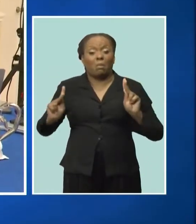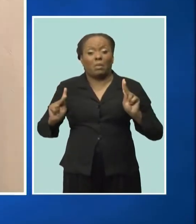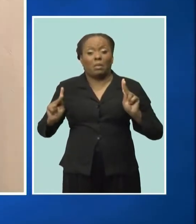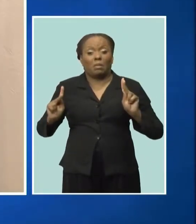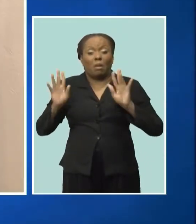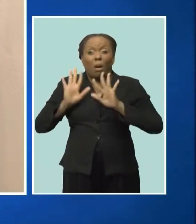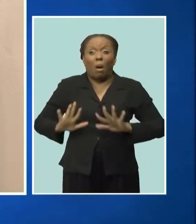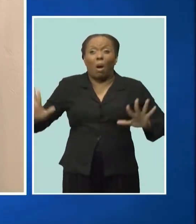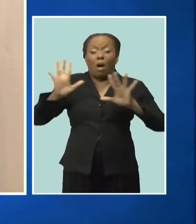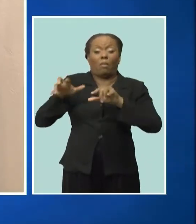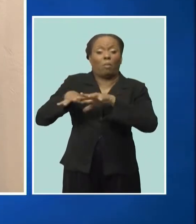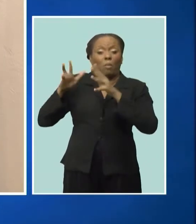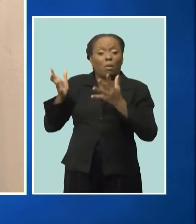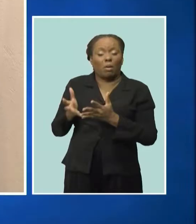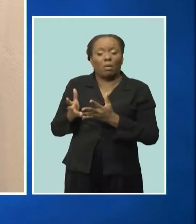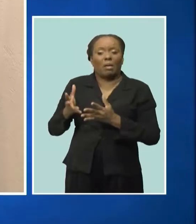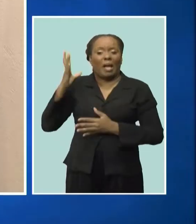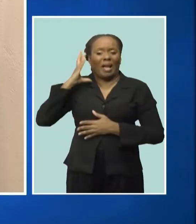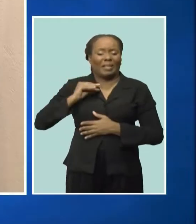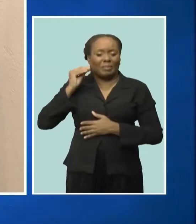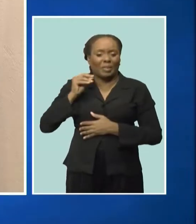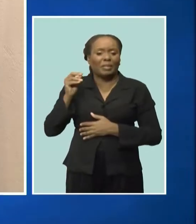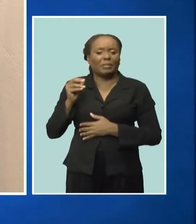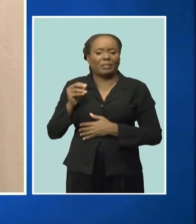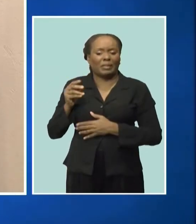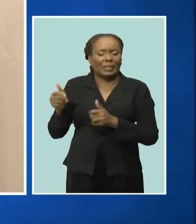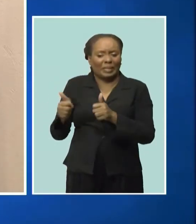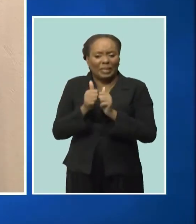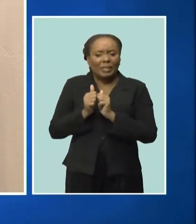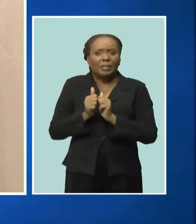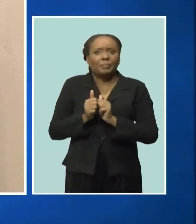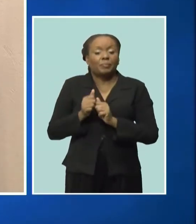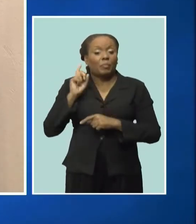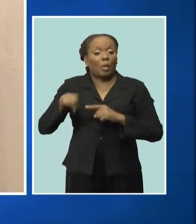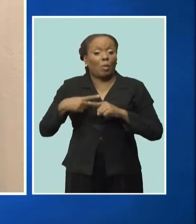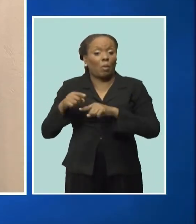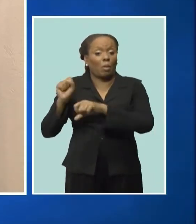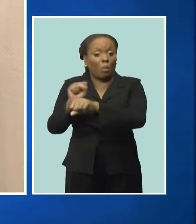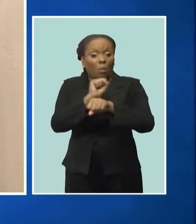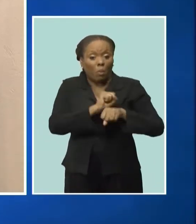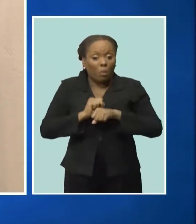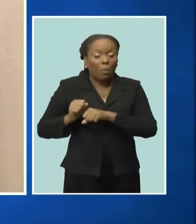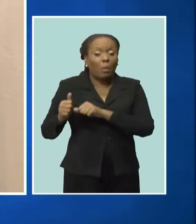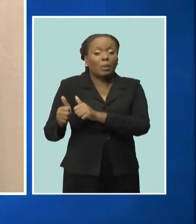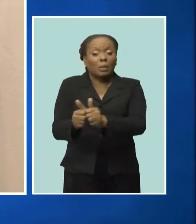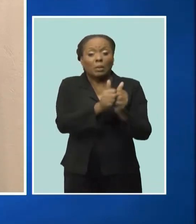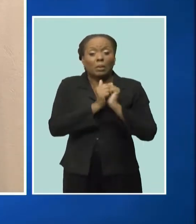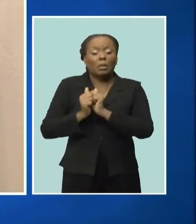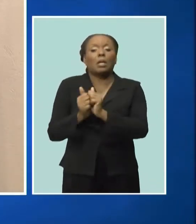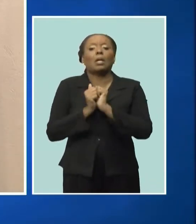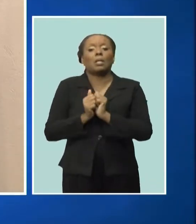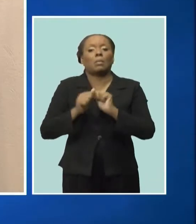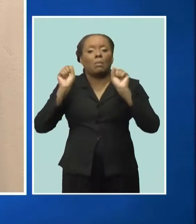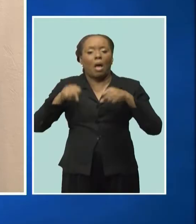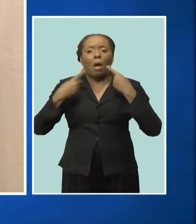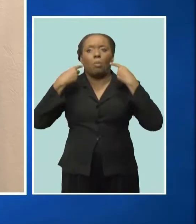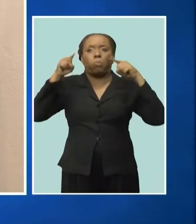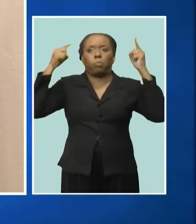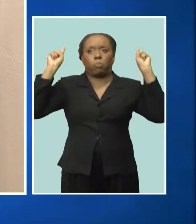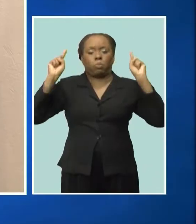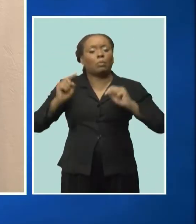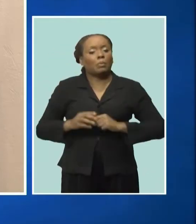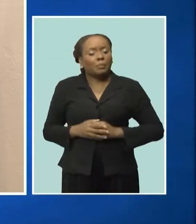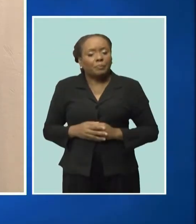in working with each other that we will be able to weather any proverbial or literal storm.